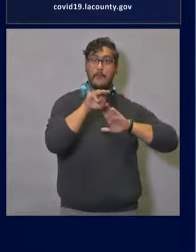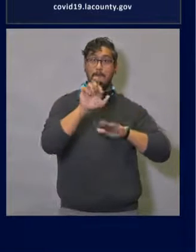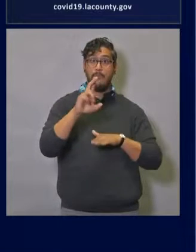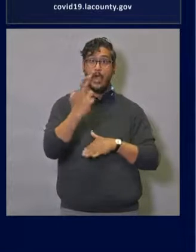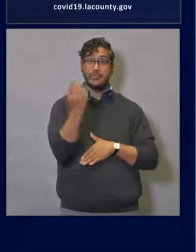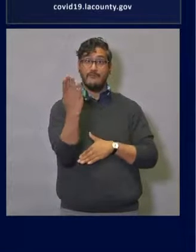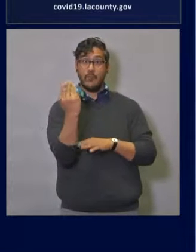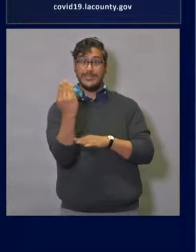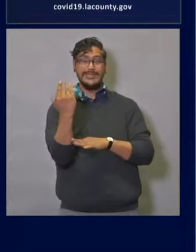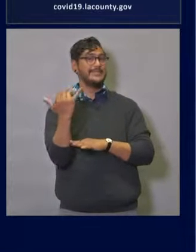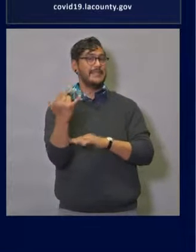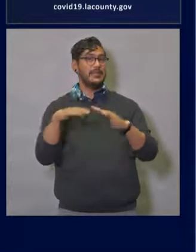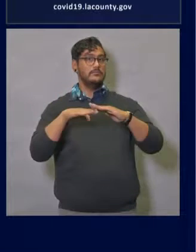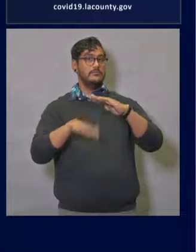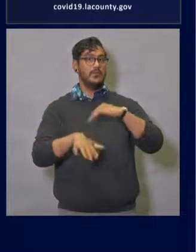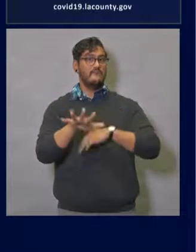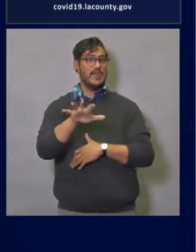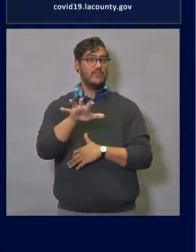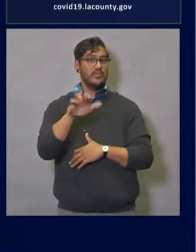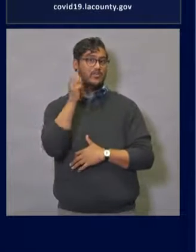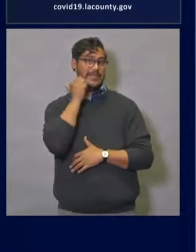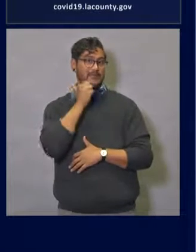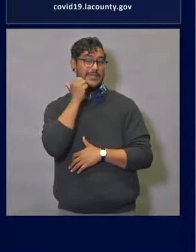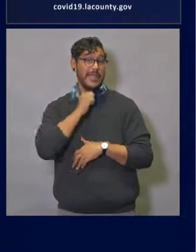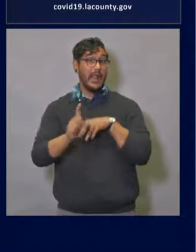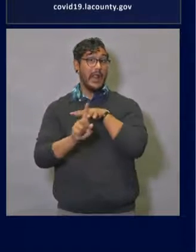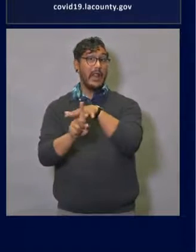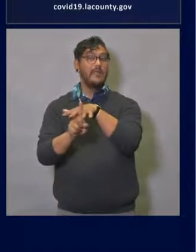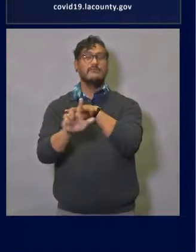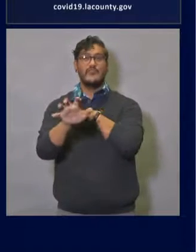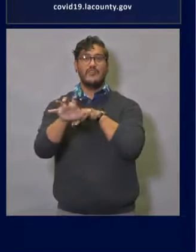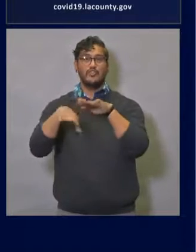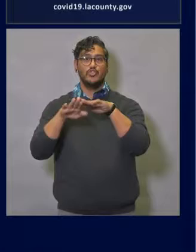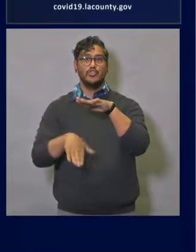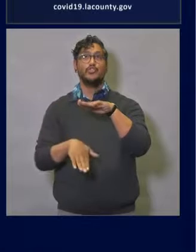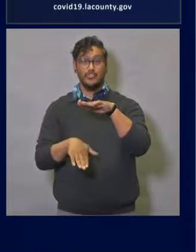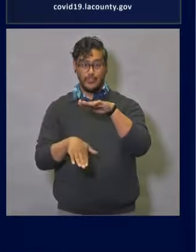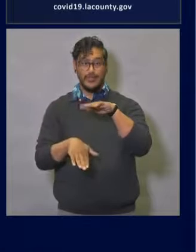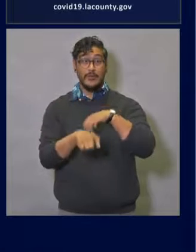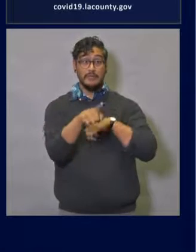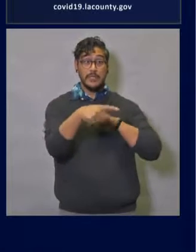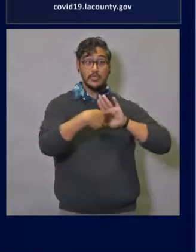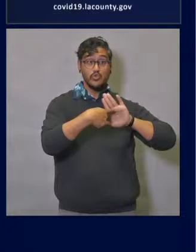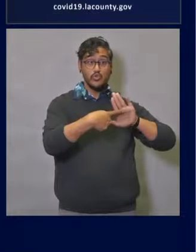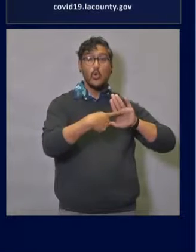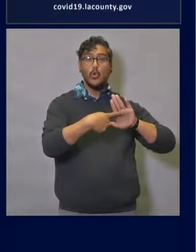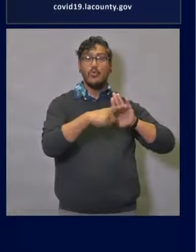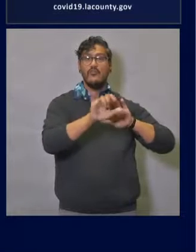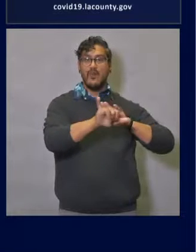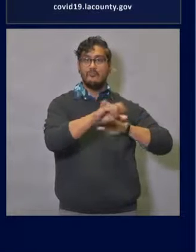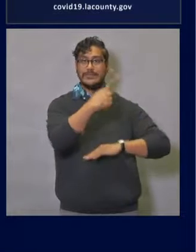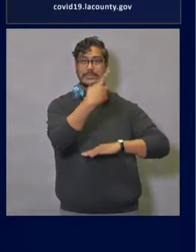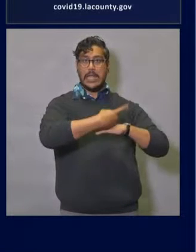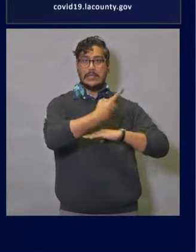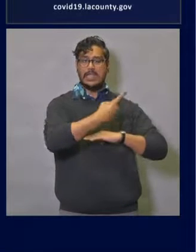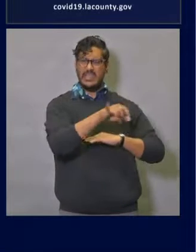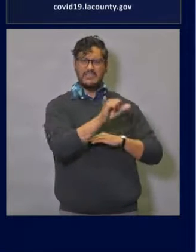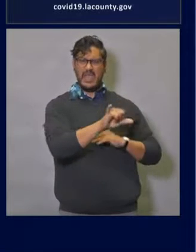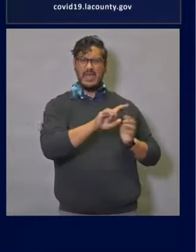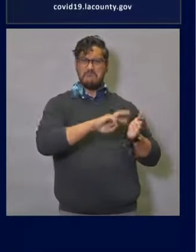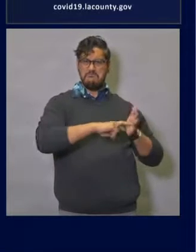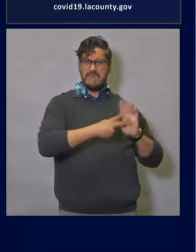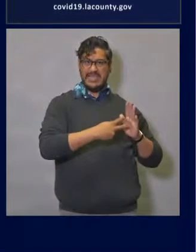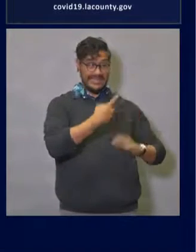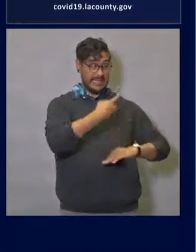is under 500 new cases per day. This slide shows cases by episode date, and that's the date a person tested positive